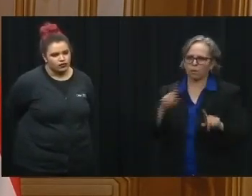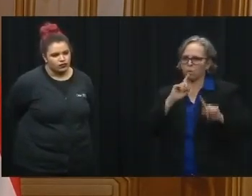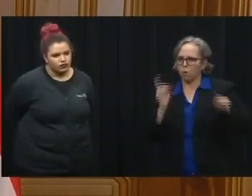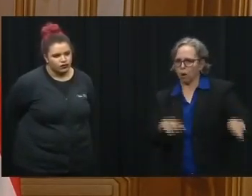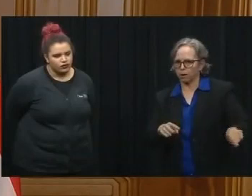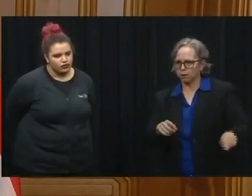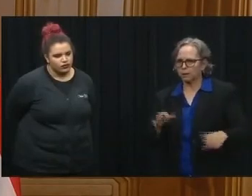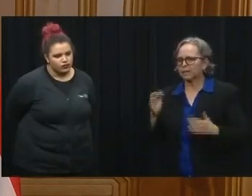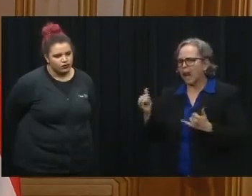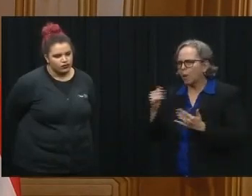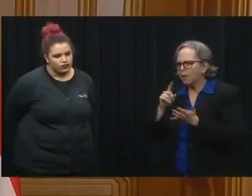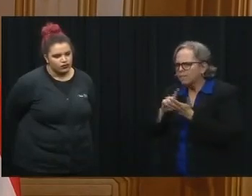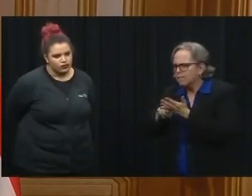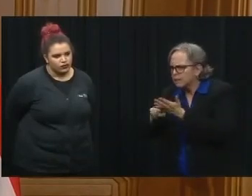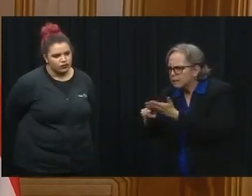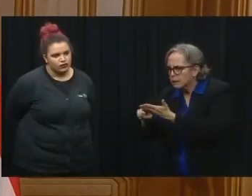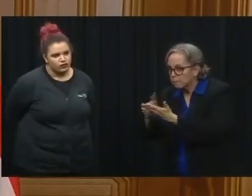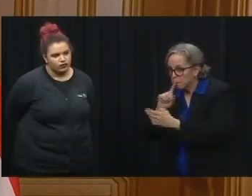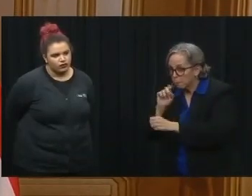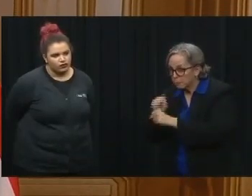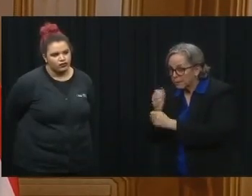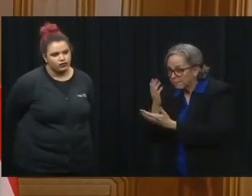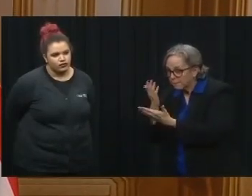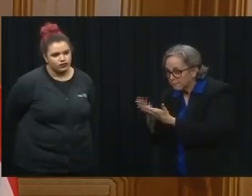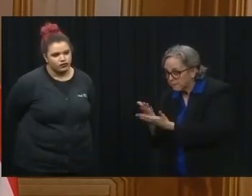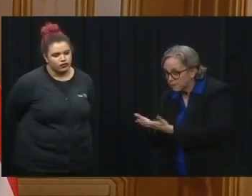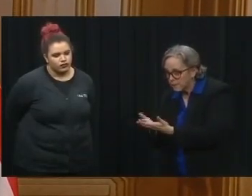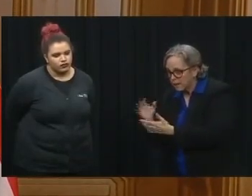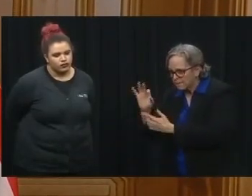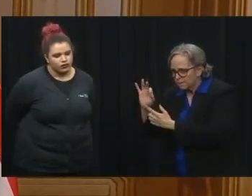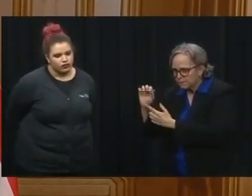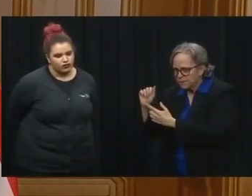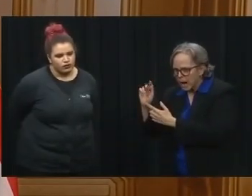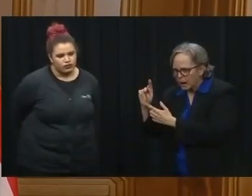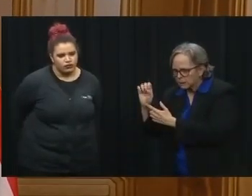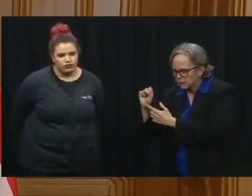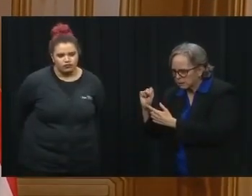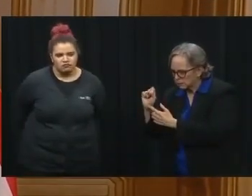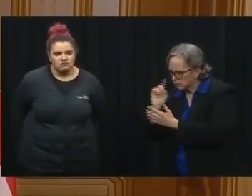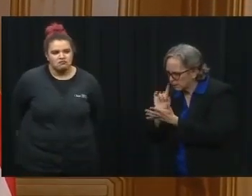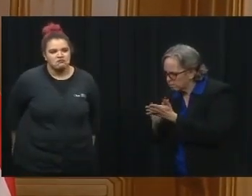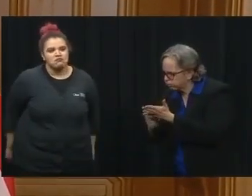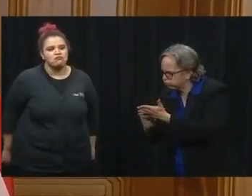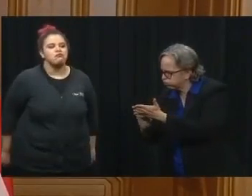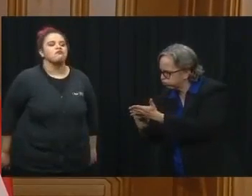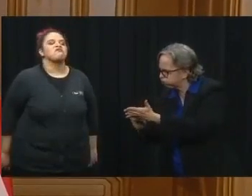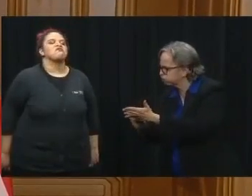the facts. Facts are always what drive every investigation. All right, thank you.